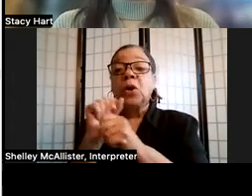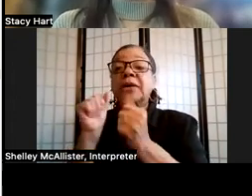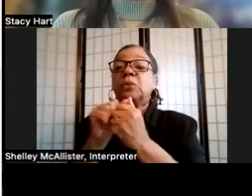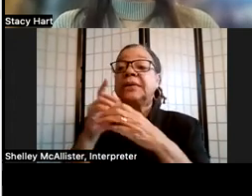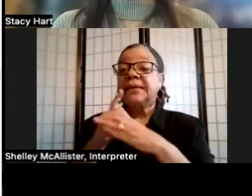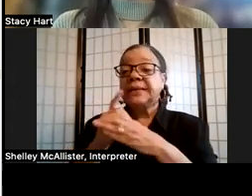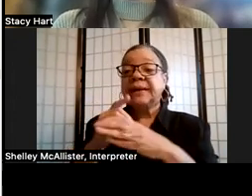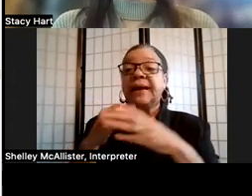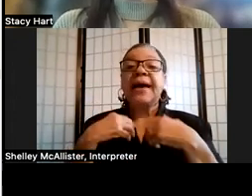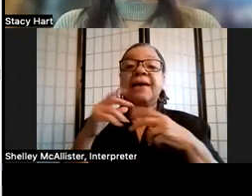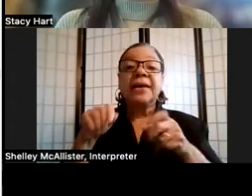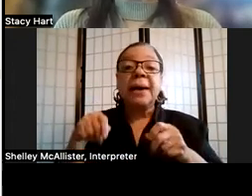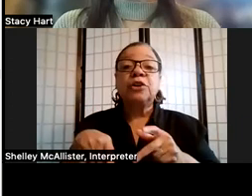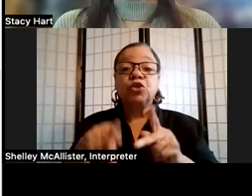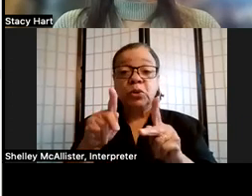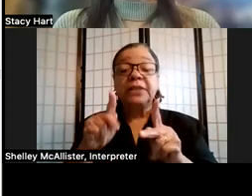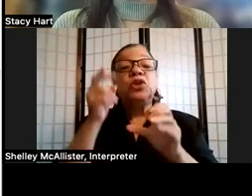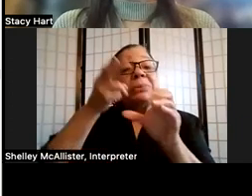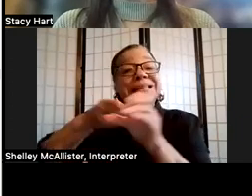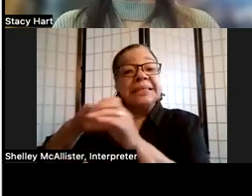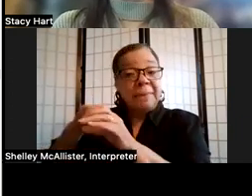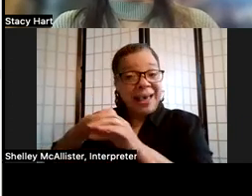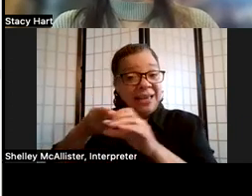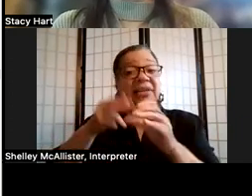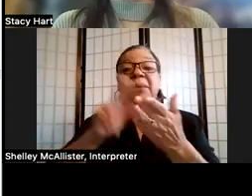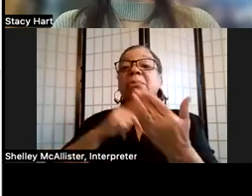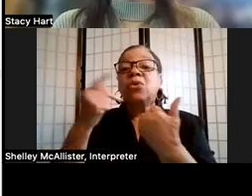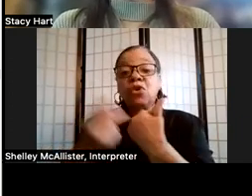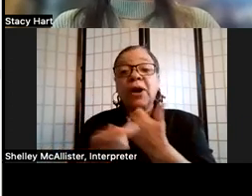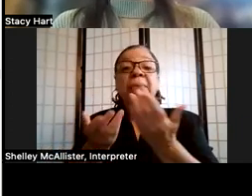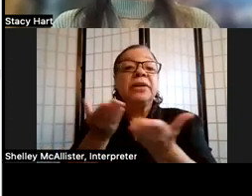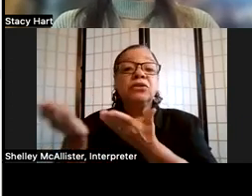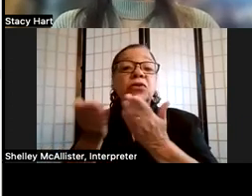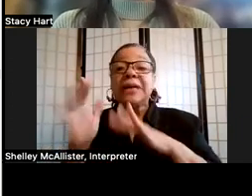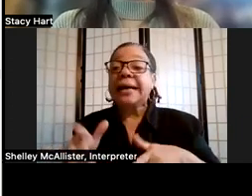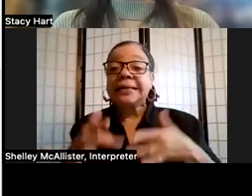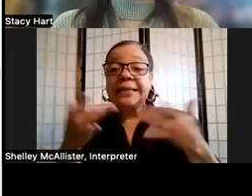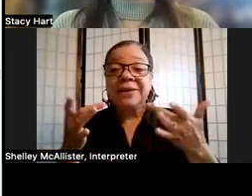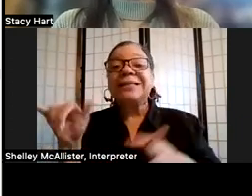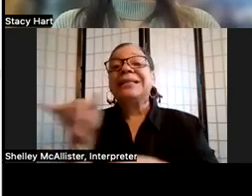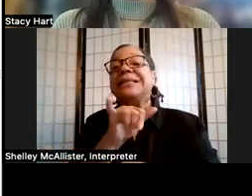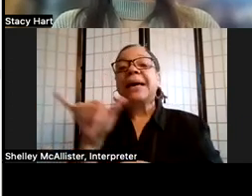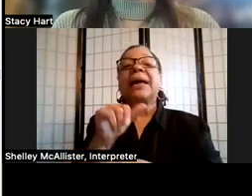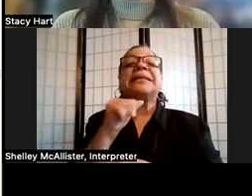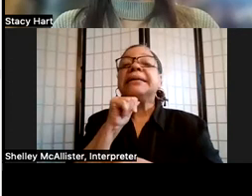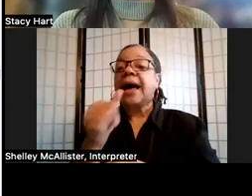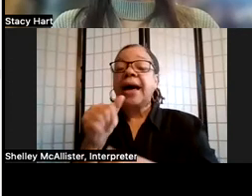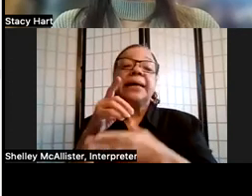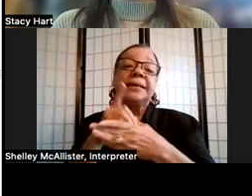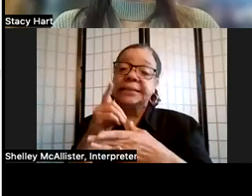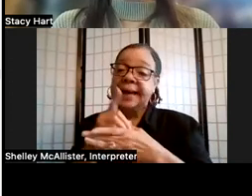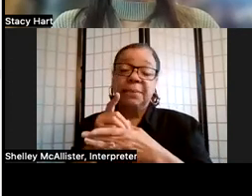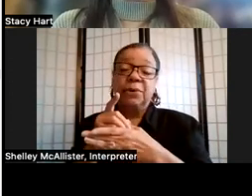an opportunity to participate in programs, services, and activities in a full and an integrated